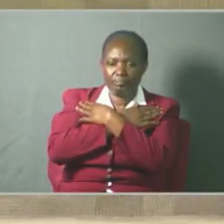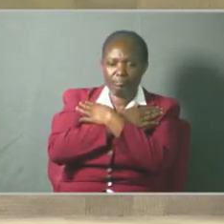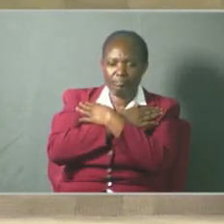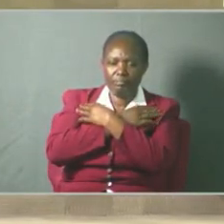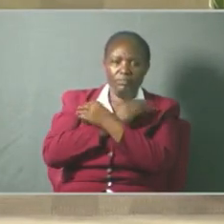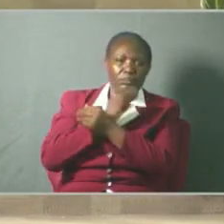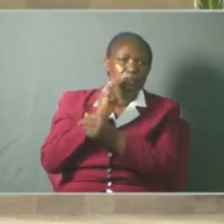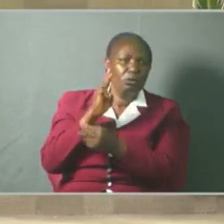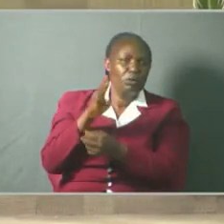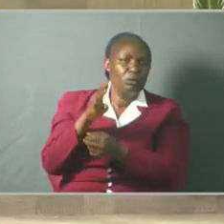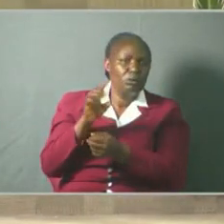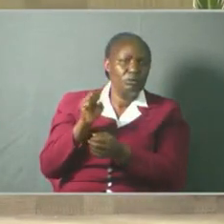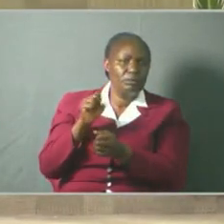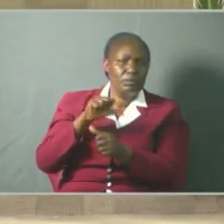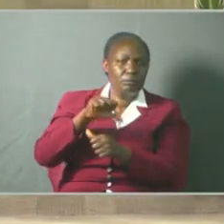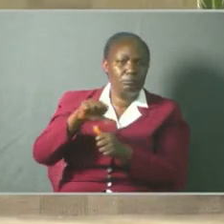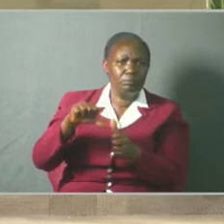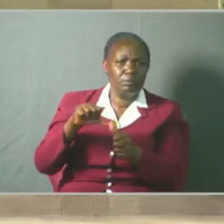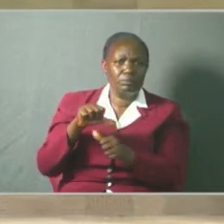goes a long way.